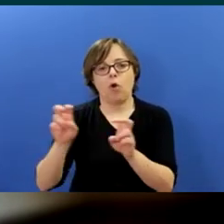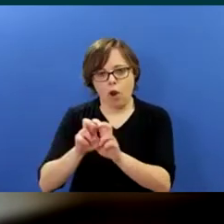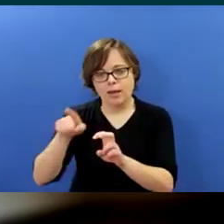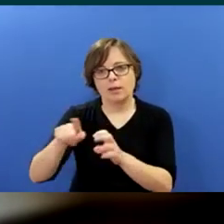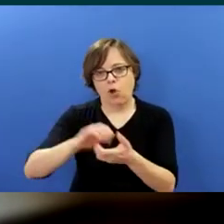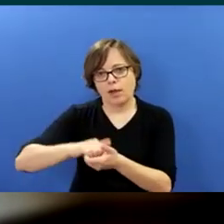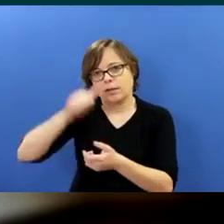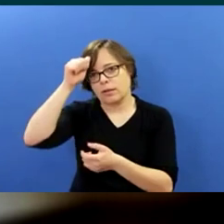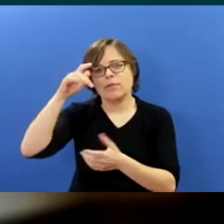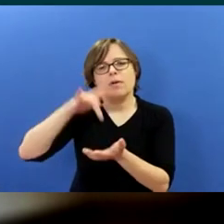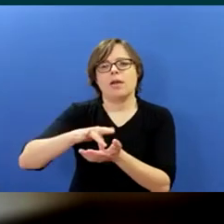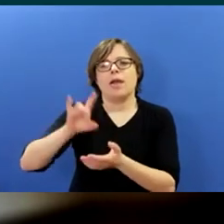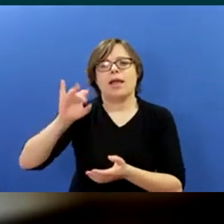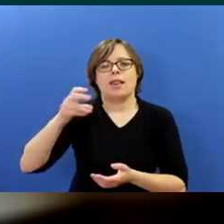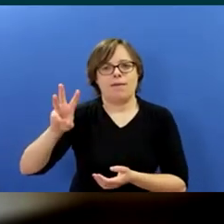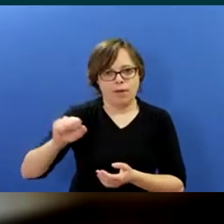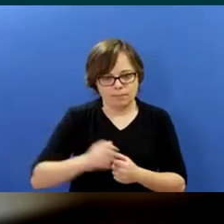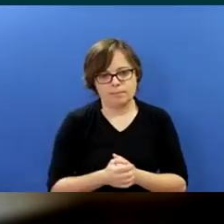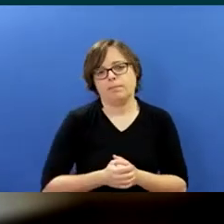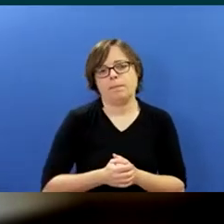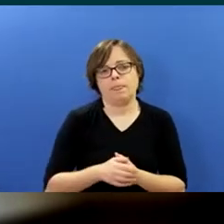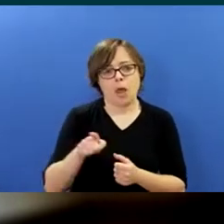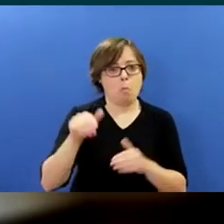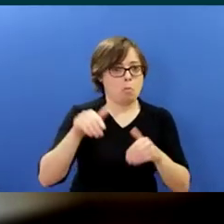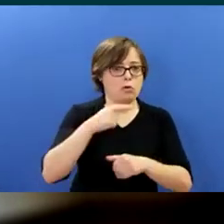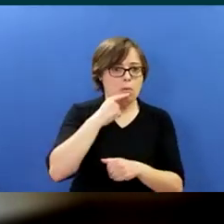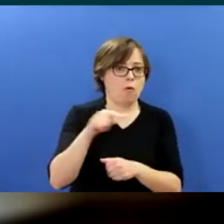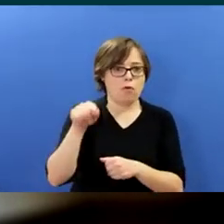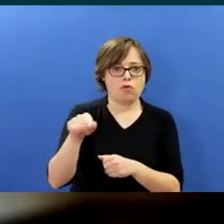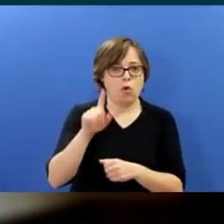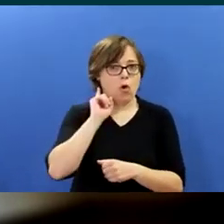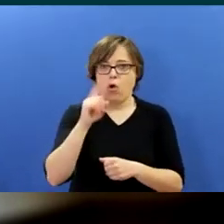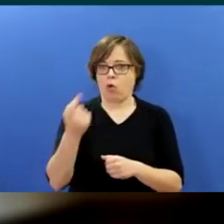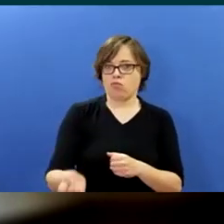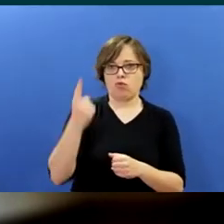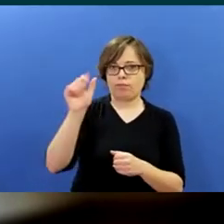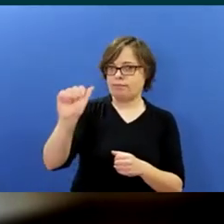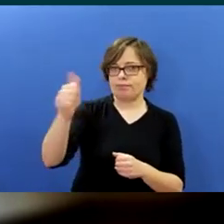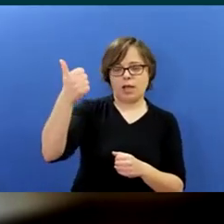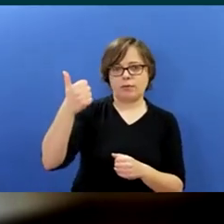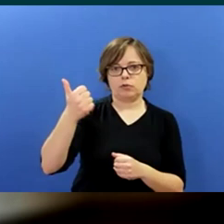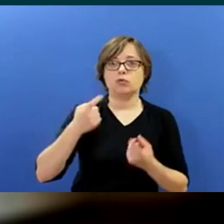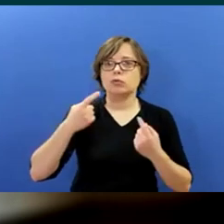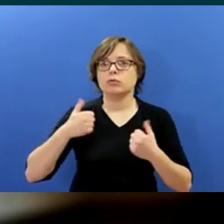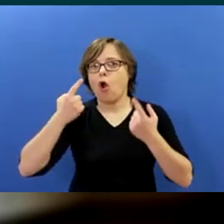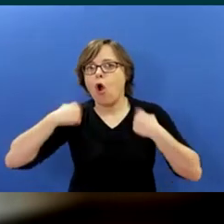pioneer in involving, in proposing some processes to involve